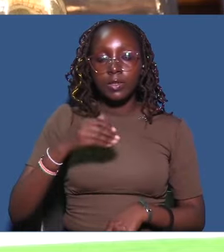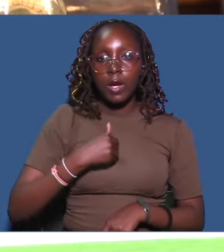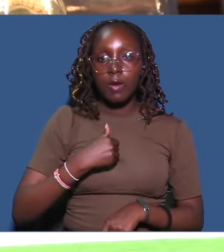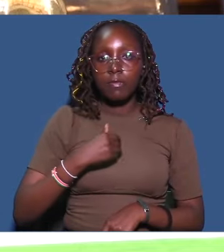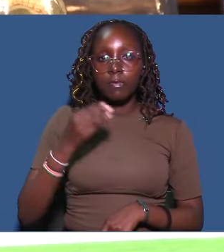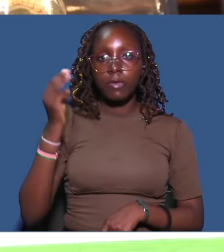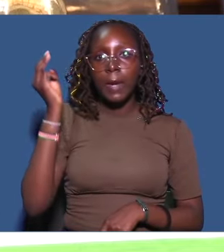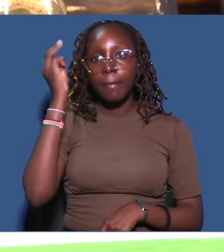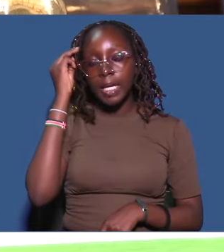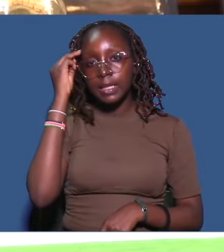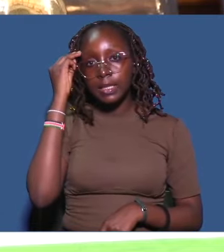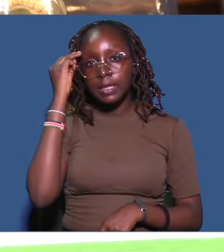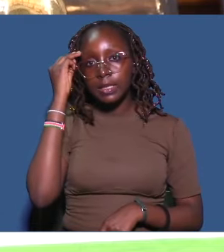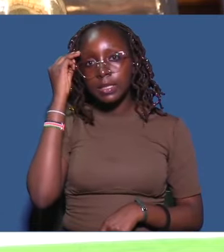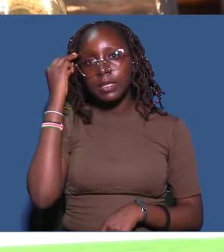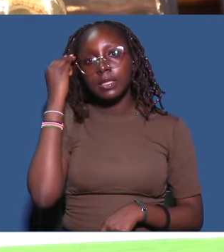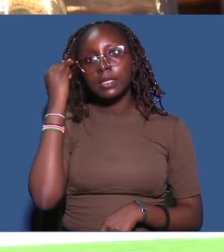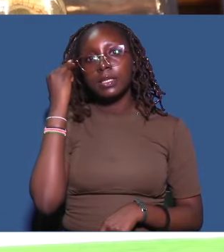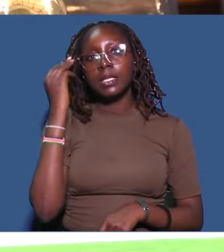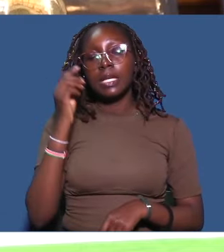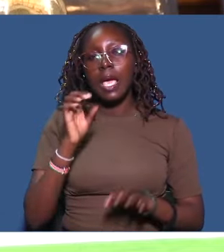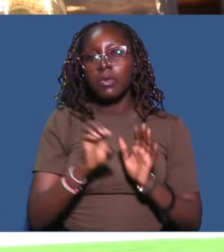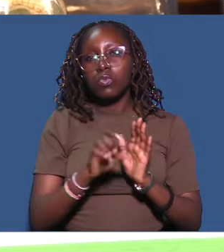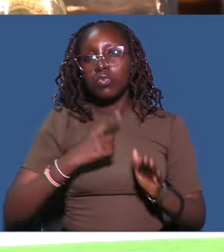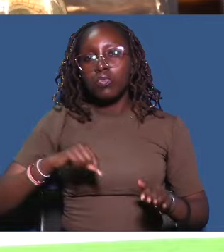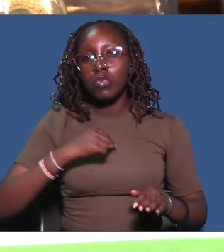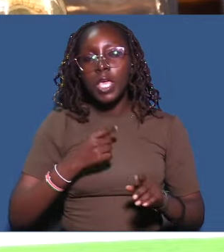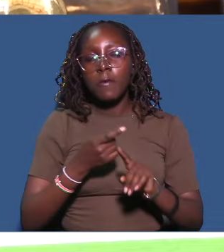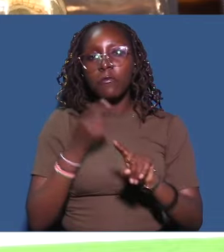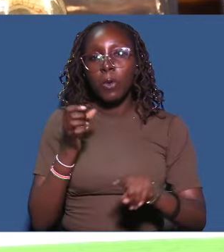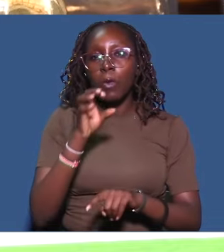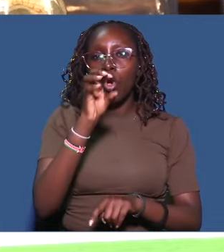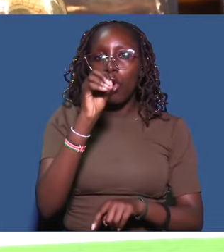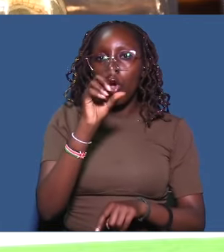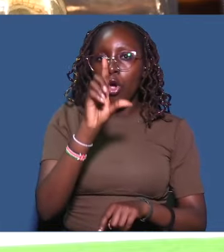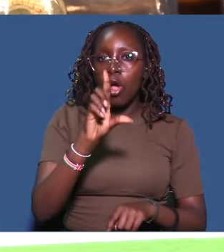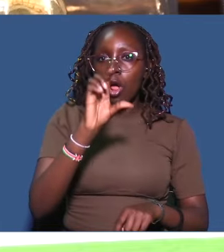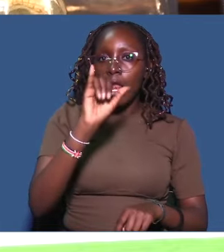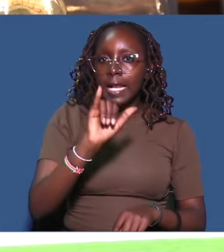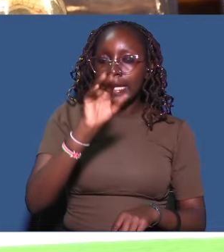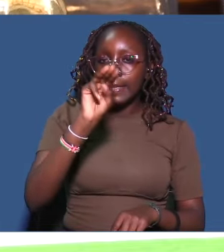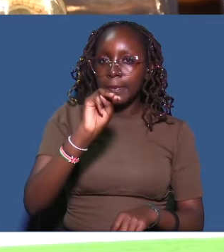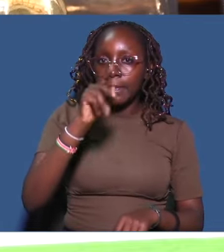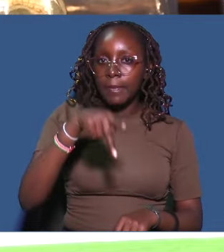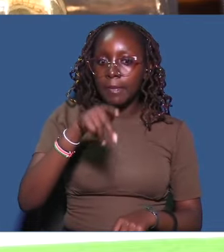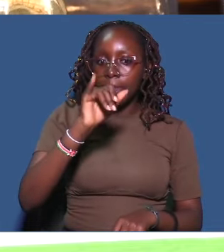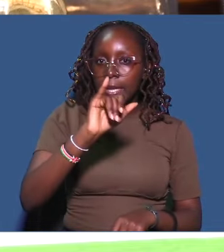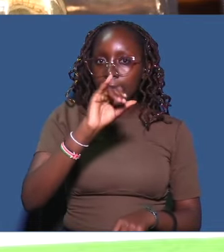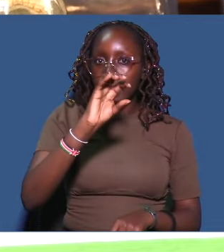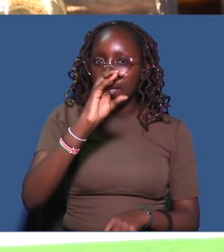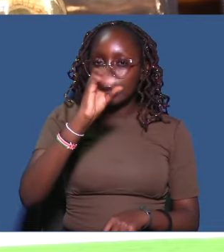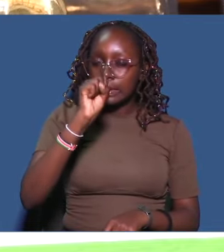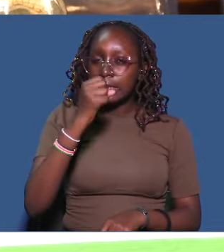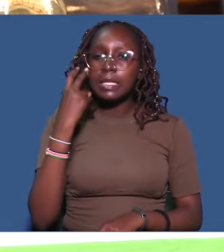athletic mindset. You know, wakimbiaji, and we are just from the Olympics, and you guys saw the way some lost, some